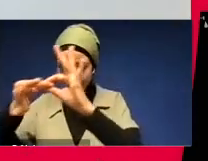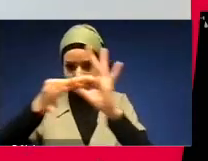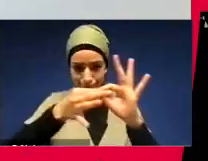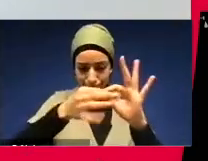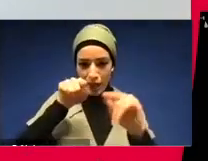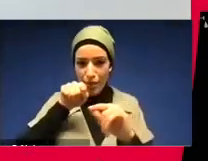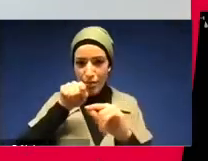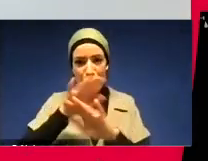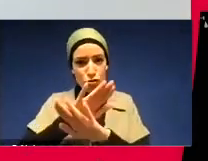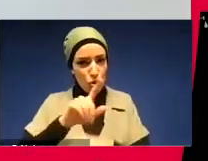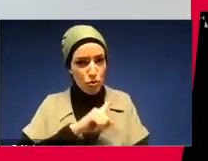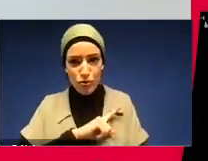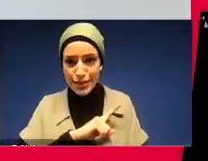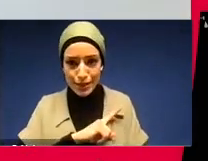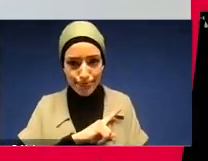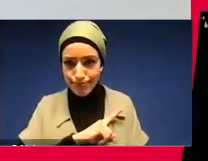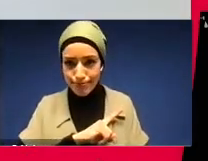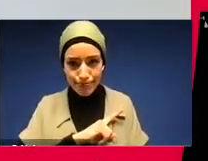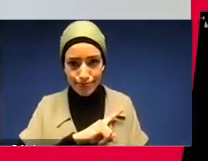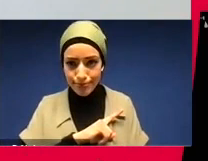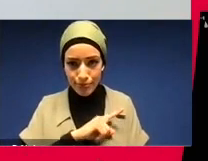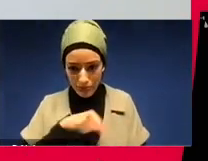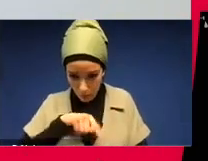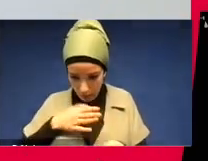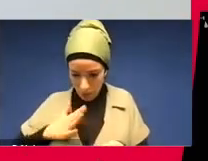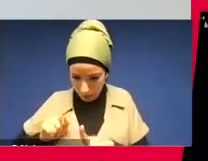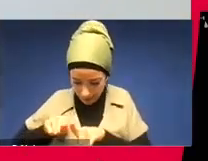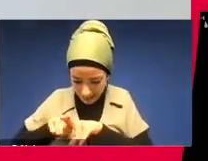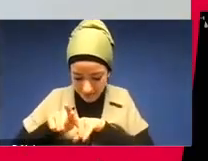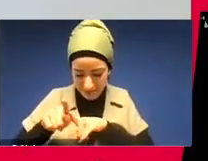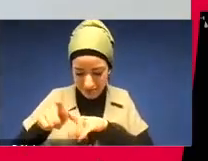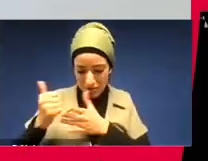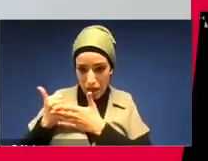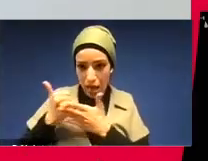the reason we are trying to help each other out of